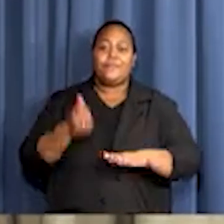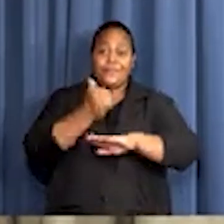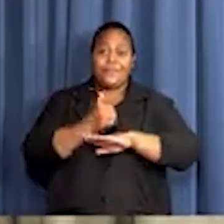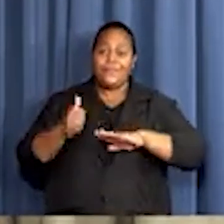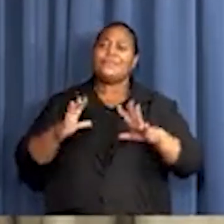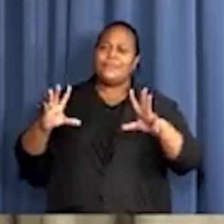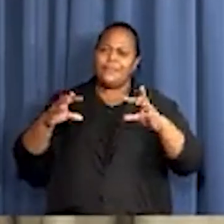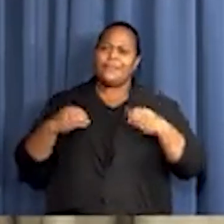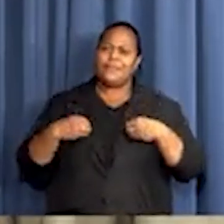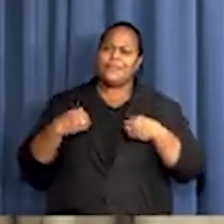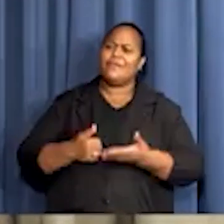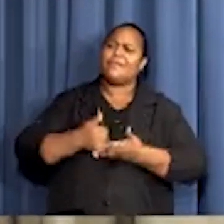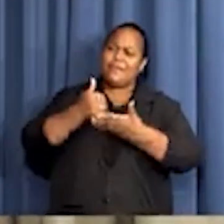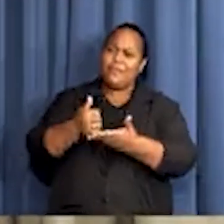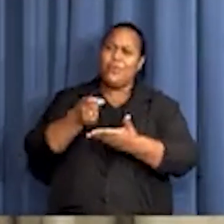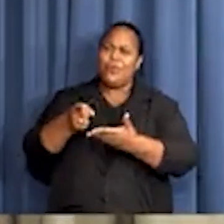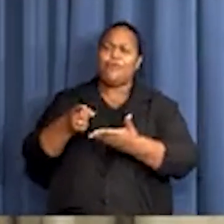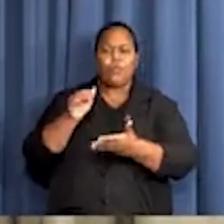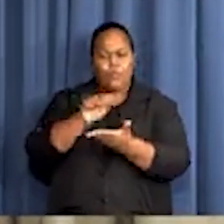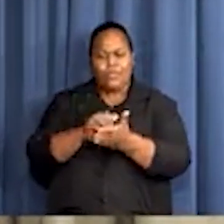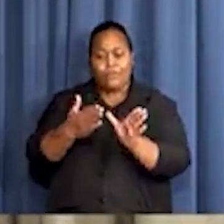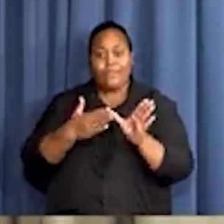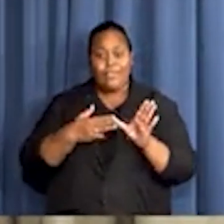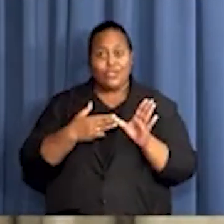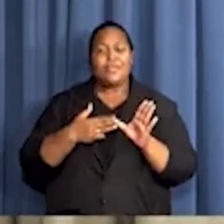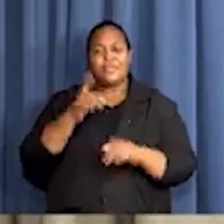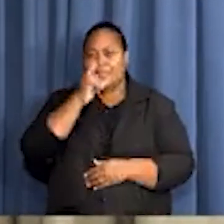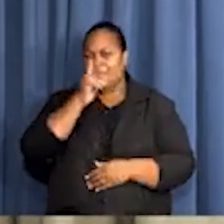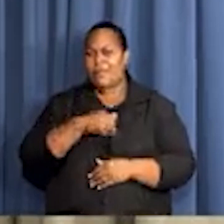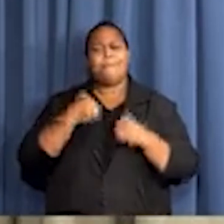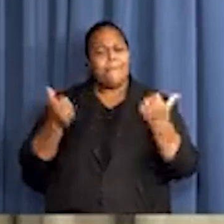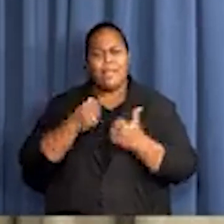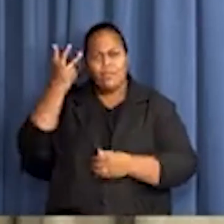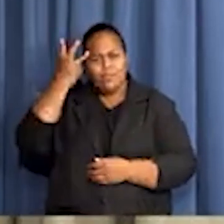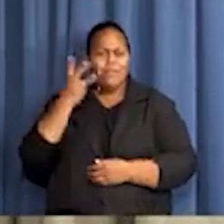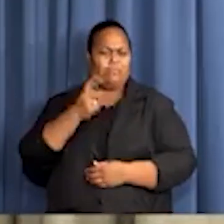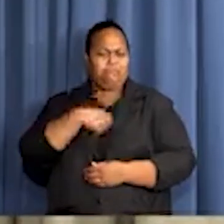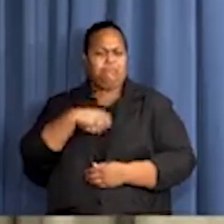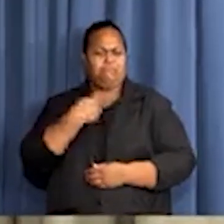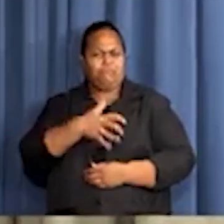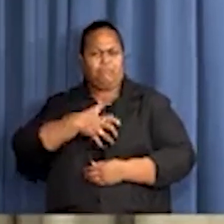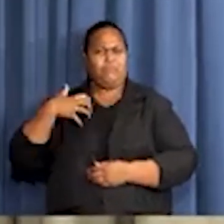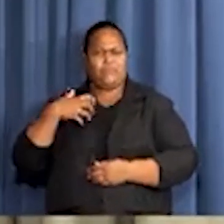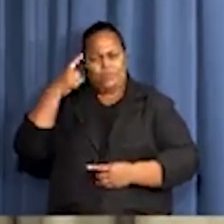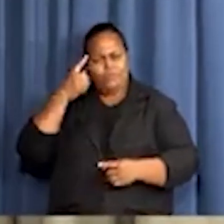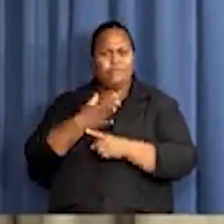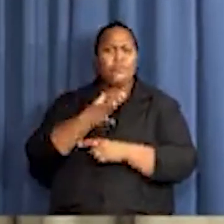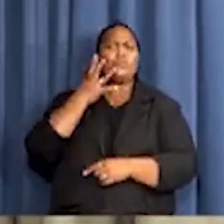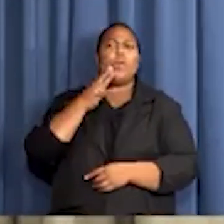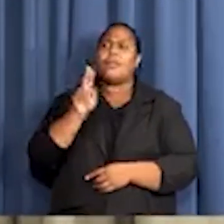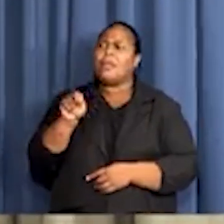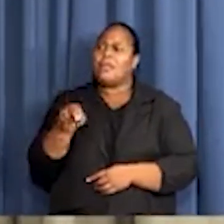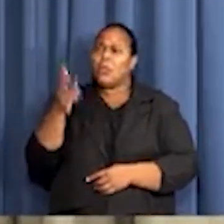Nations Declaration on the Rights of Indigenous Peoples. Many women were angered and confused when they were